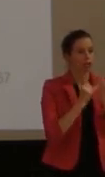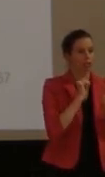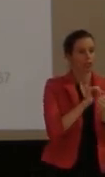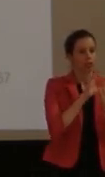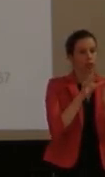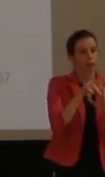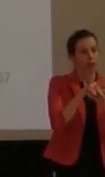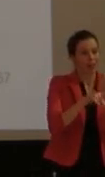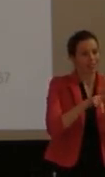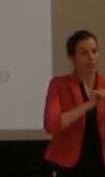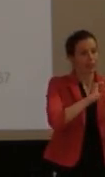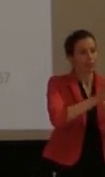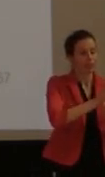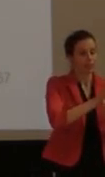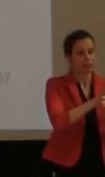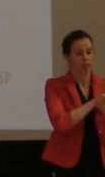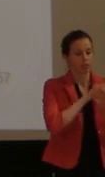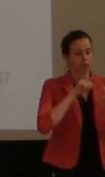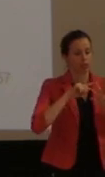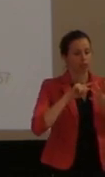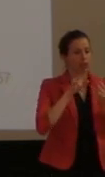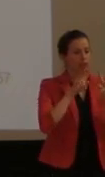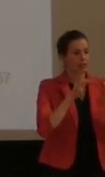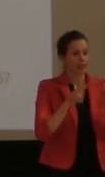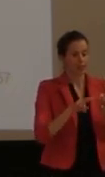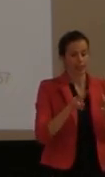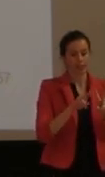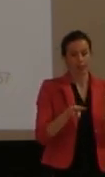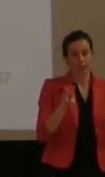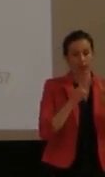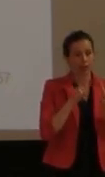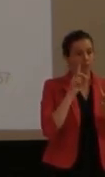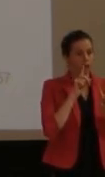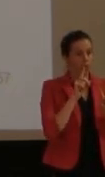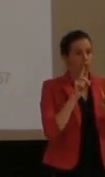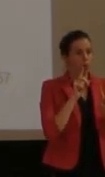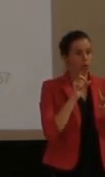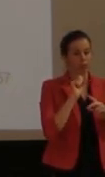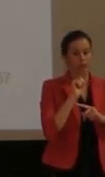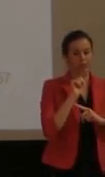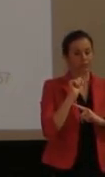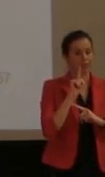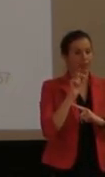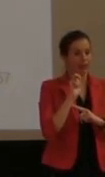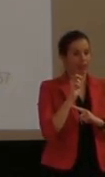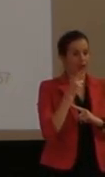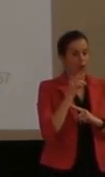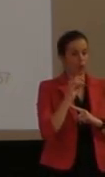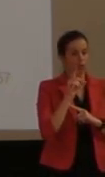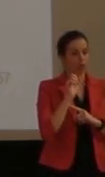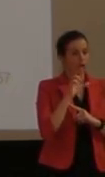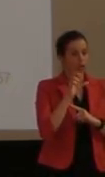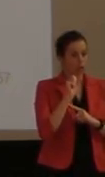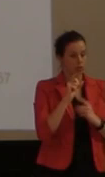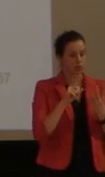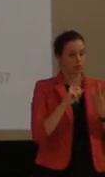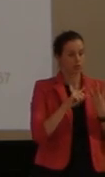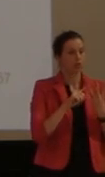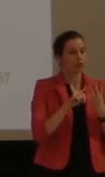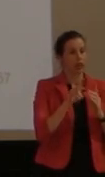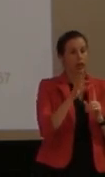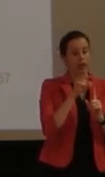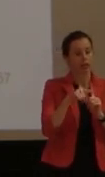policy implications, projects that assess the value of research for stakeholders, and support for projects that directly appraise